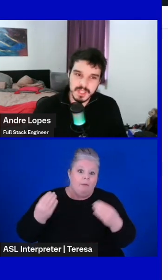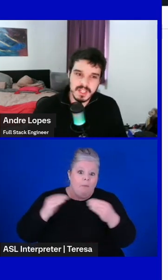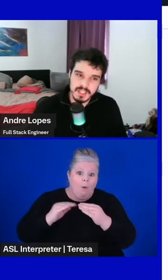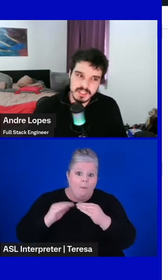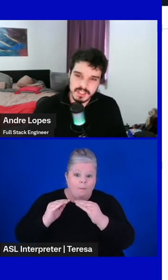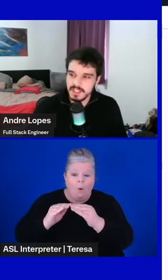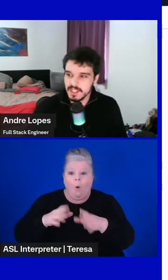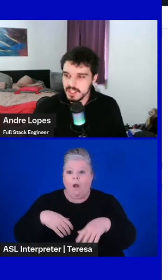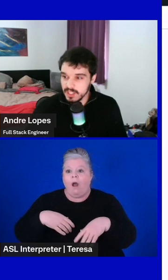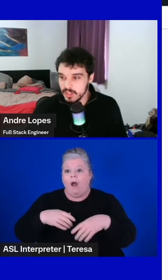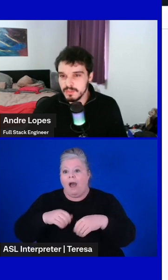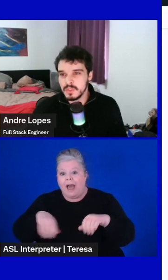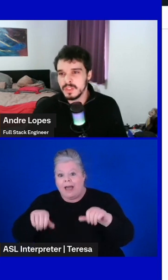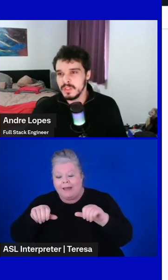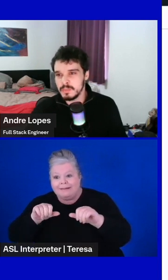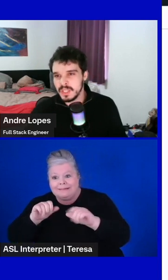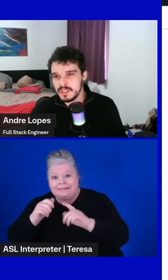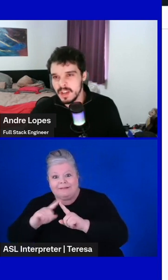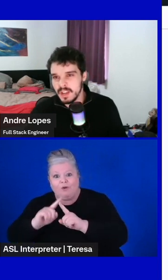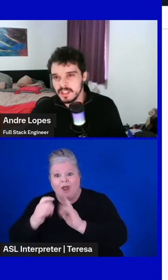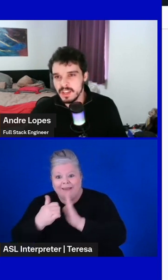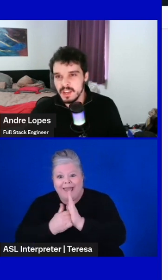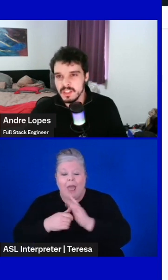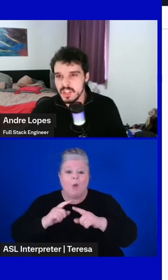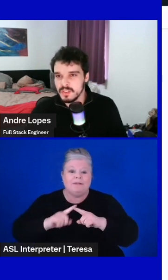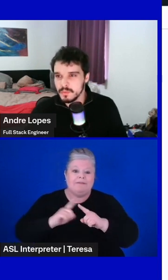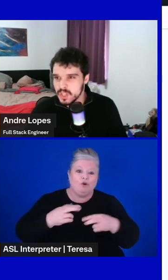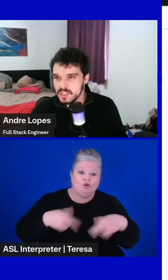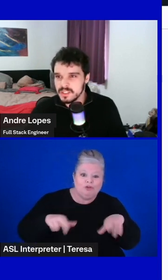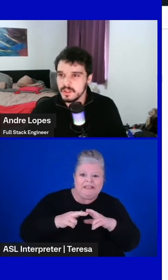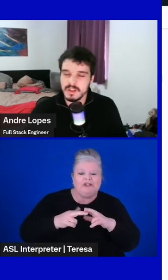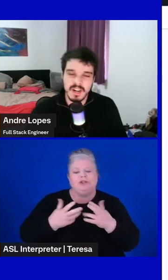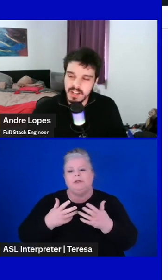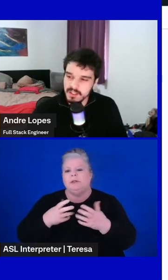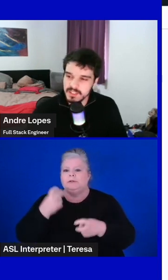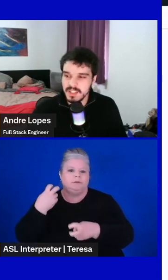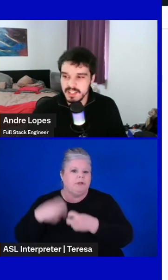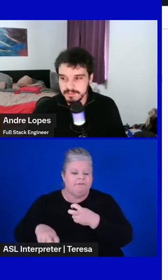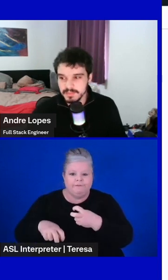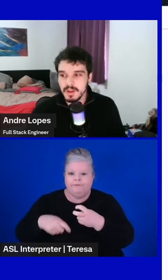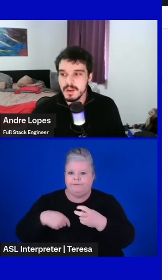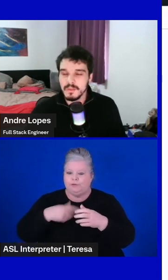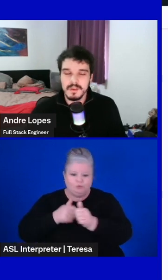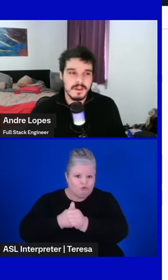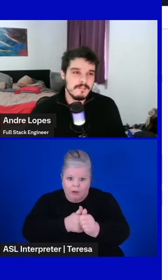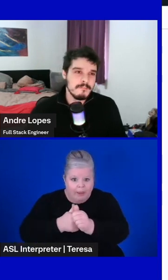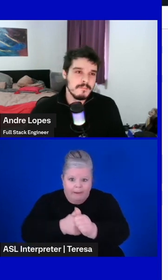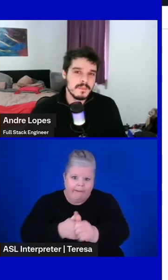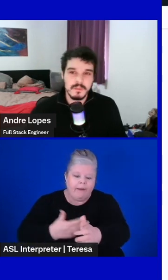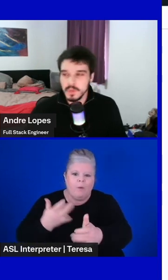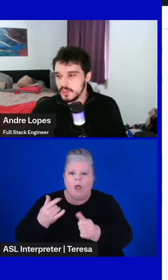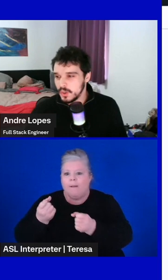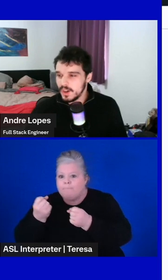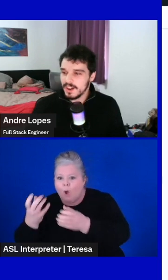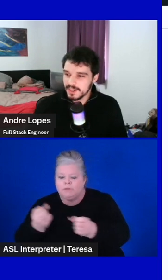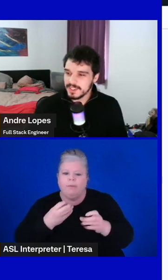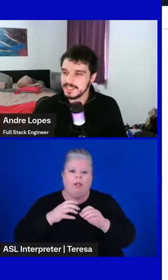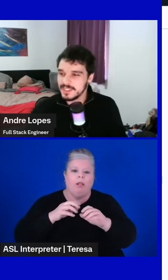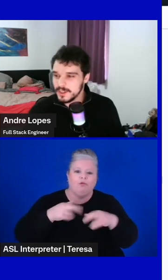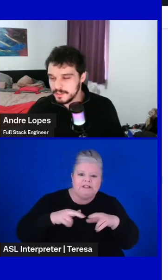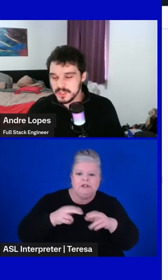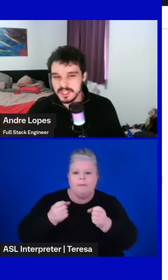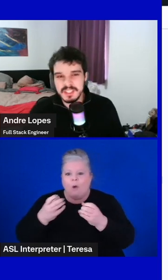multi-region, because then you need to be changing regions or accounts, and we all know